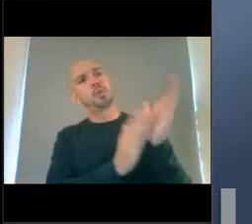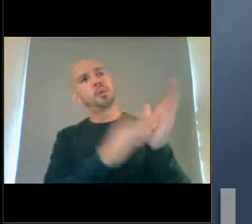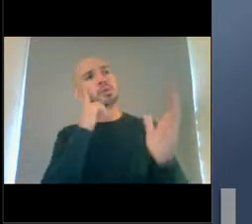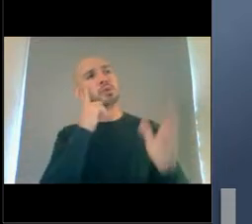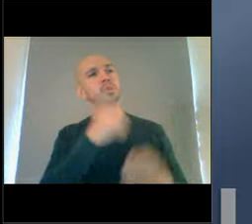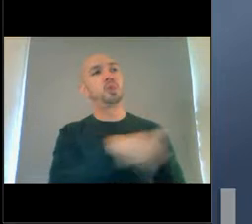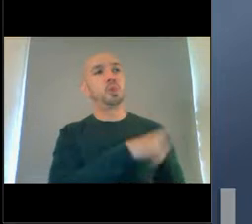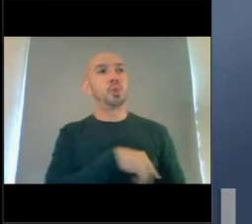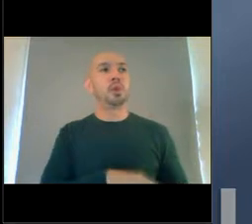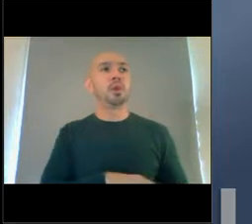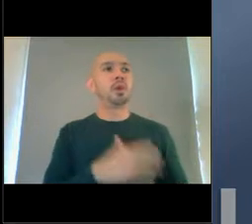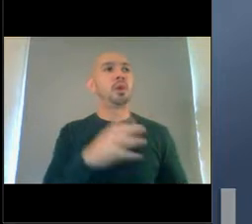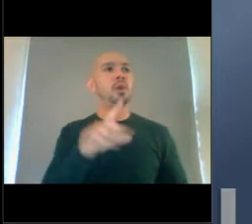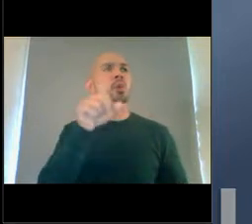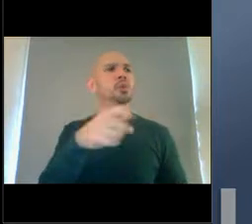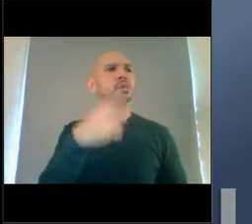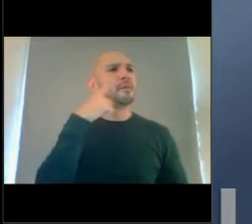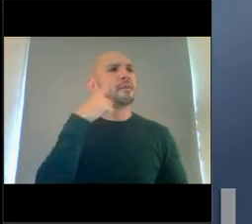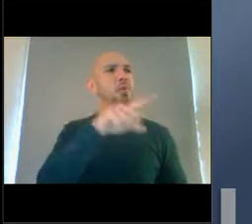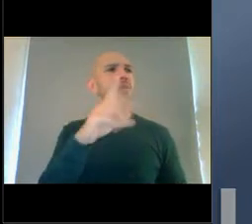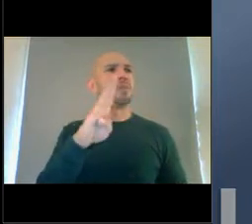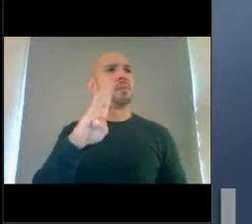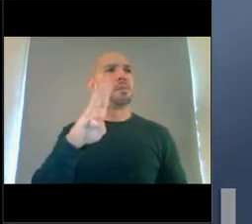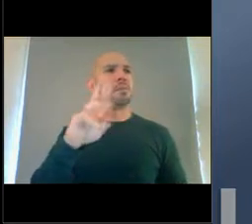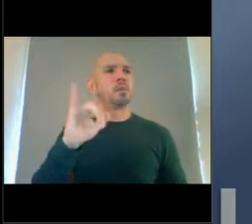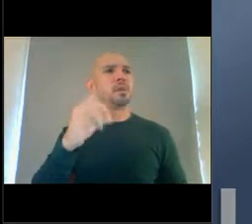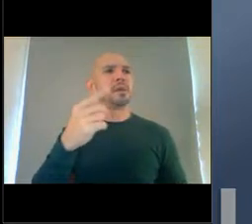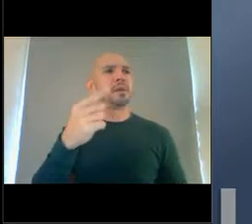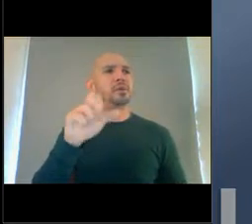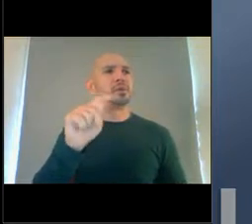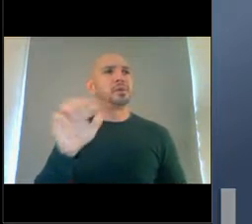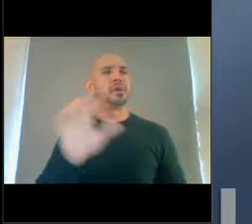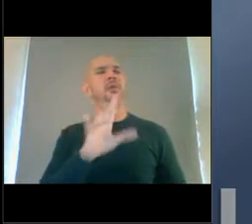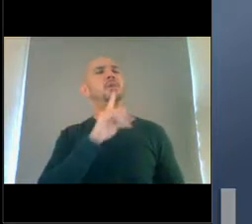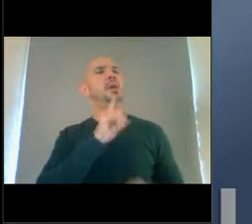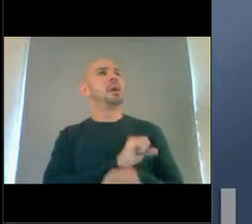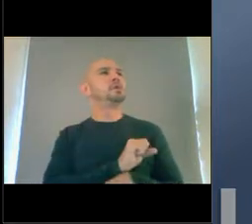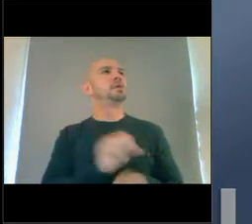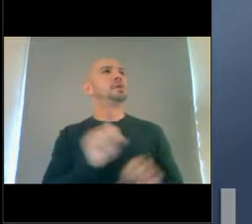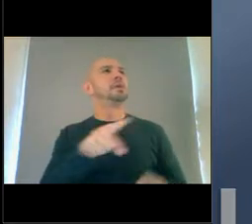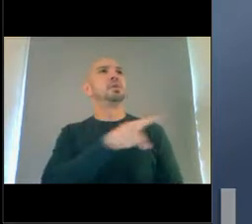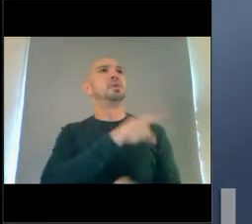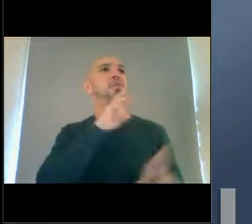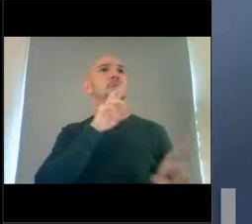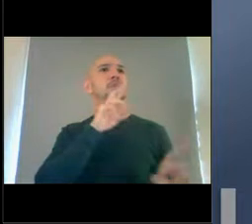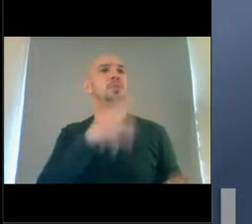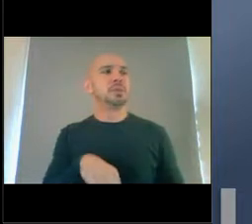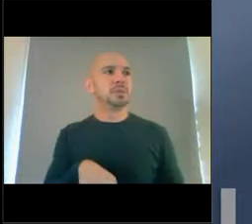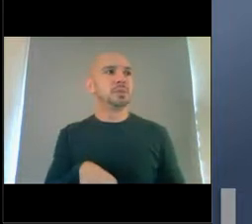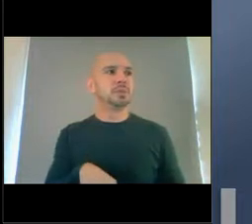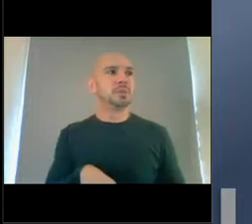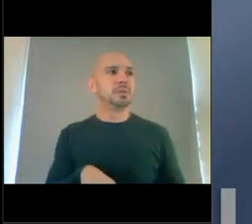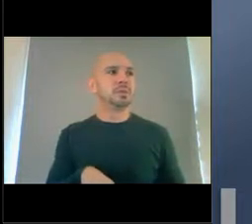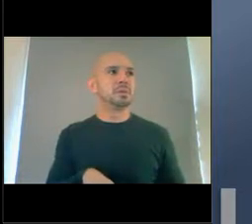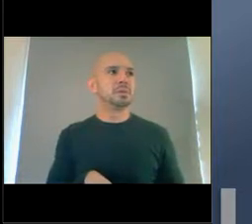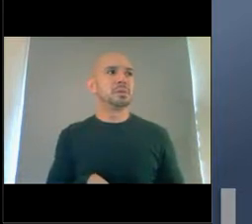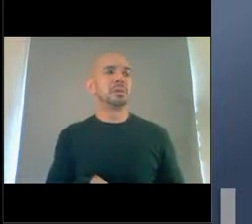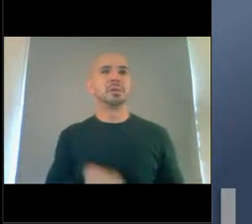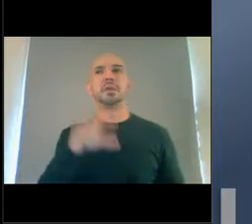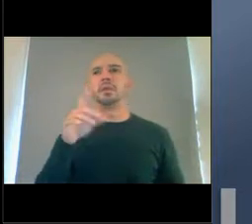um question bridget well actually could you respond to uh sophie's suggestion on